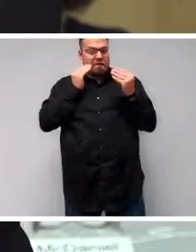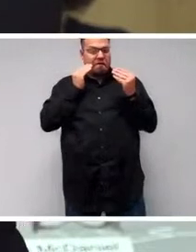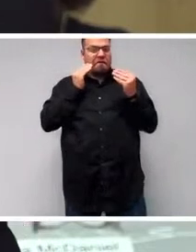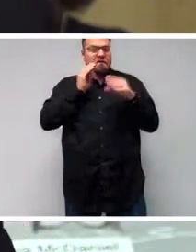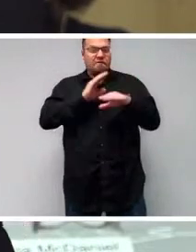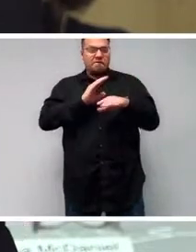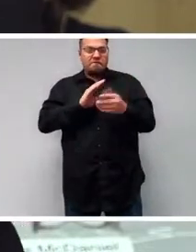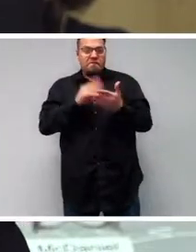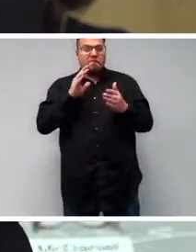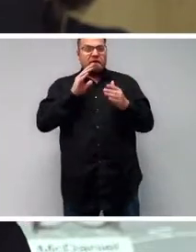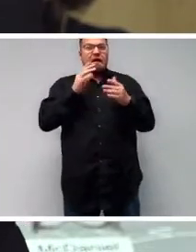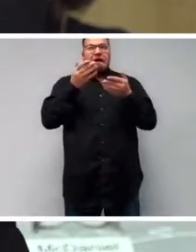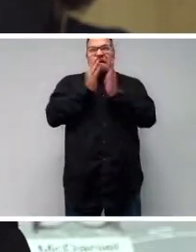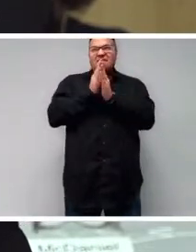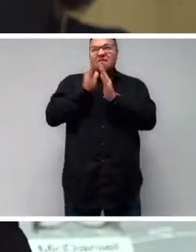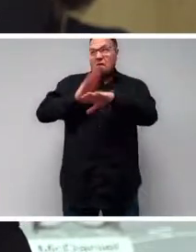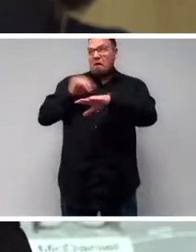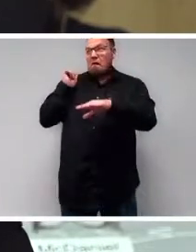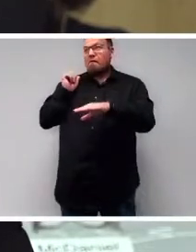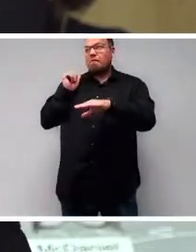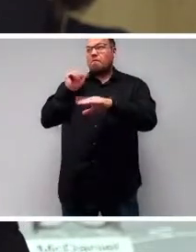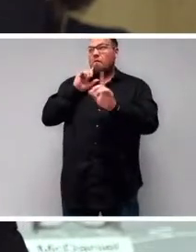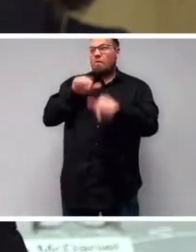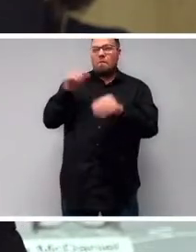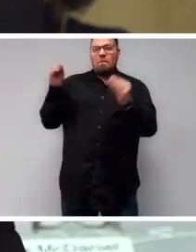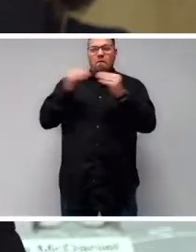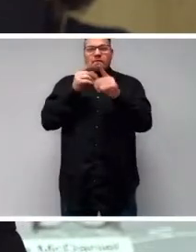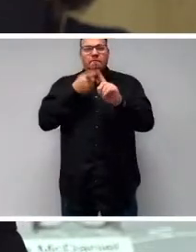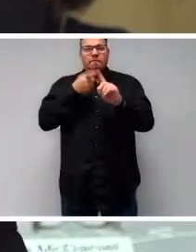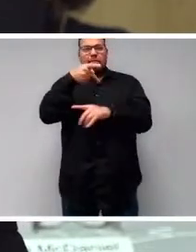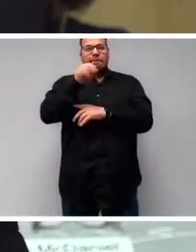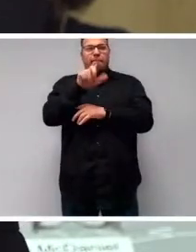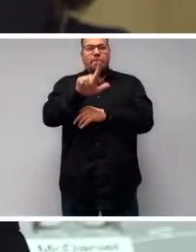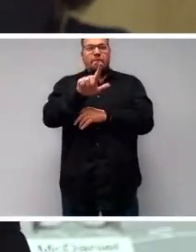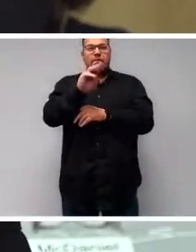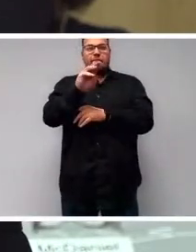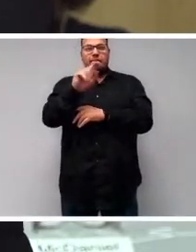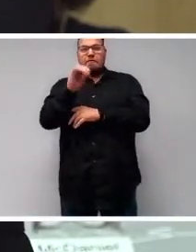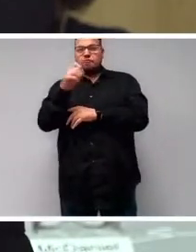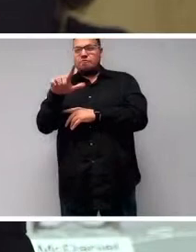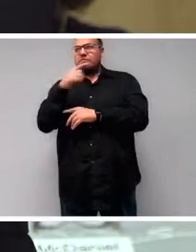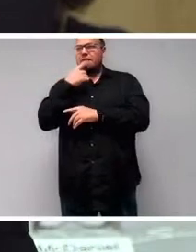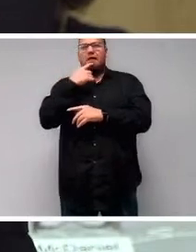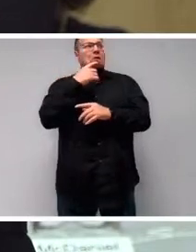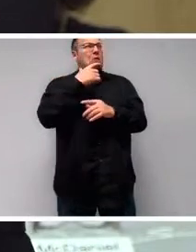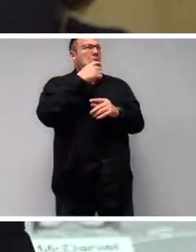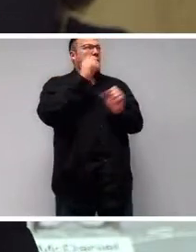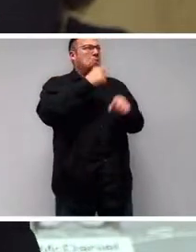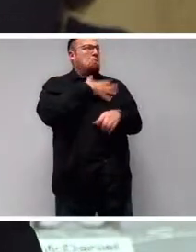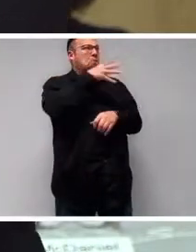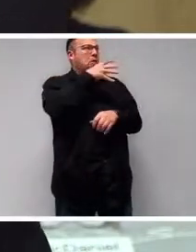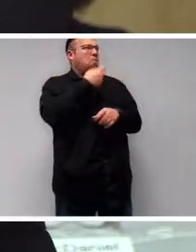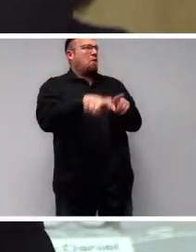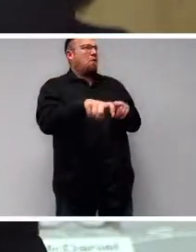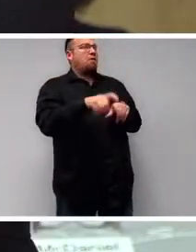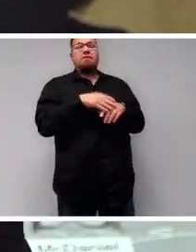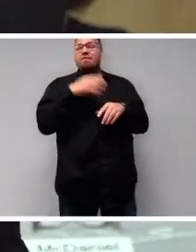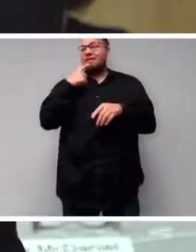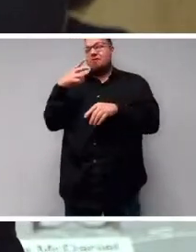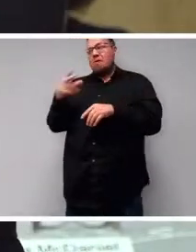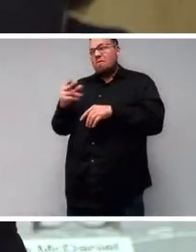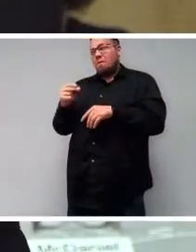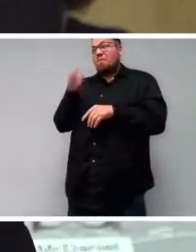product from Paul Mitchell. And she said, can I have my mom call? And our staff said, no, you're gonna call,